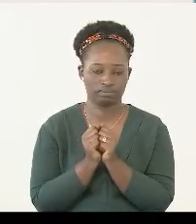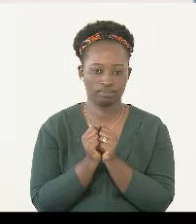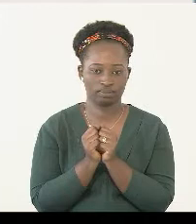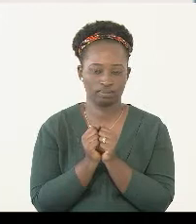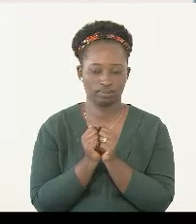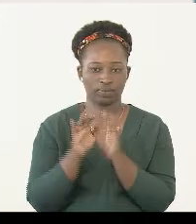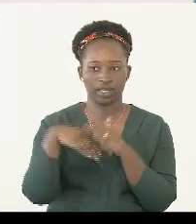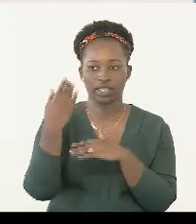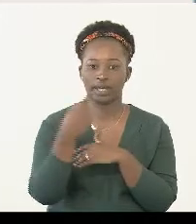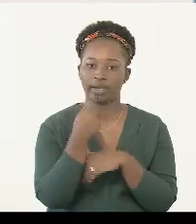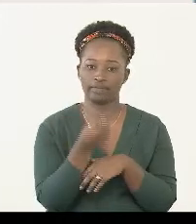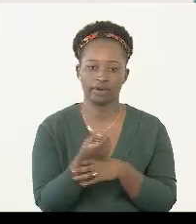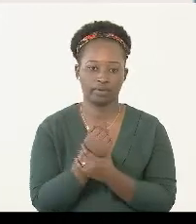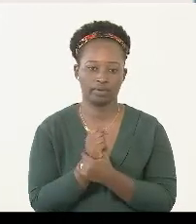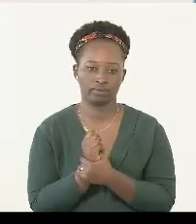So we're saying,